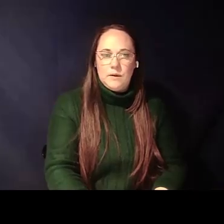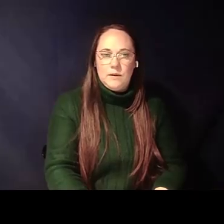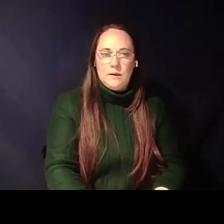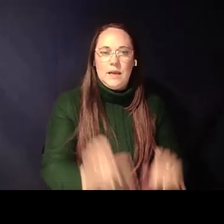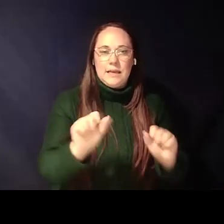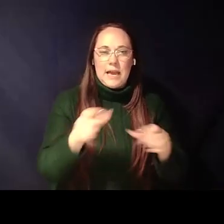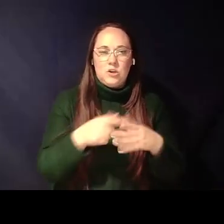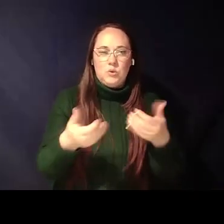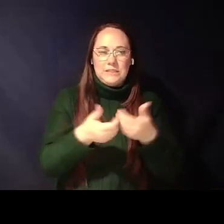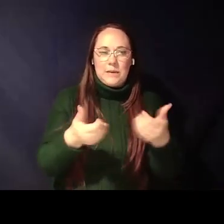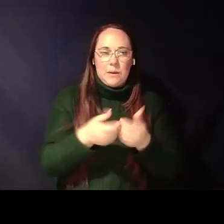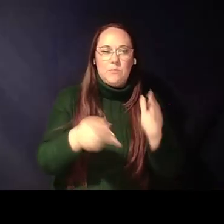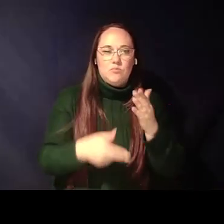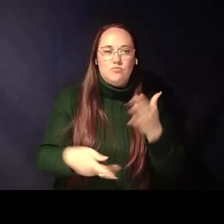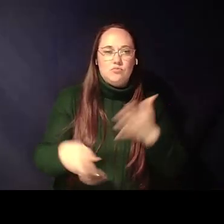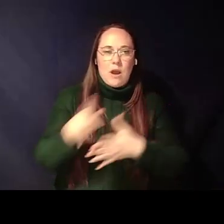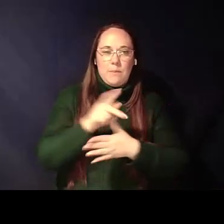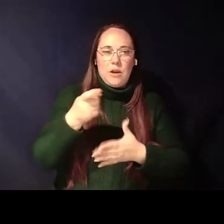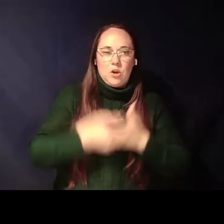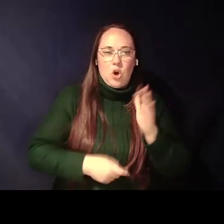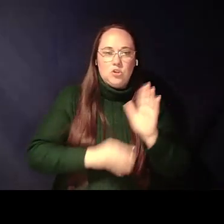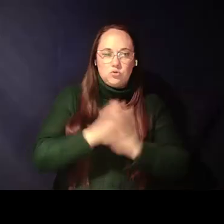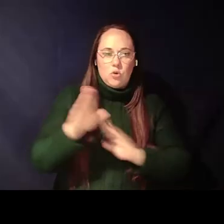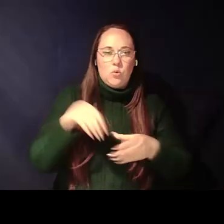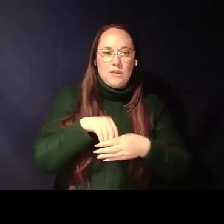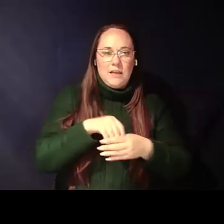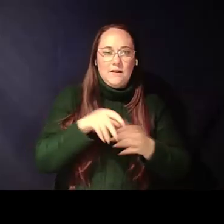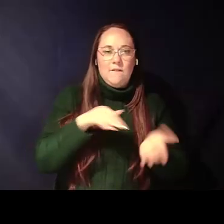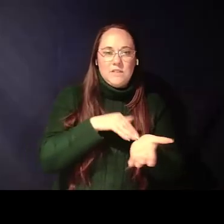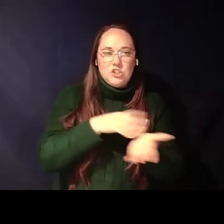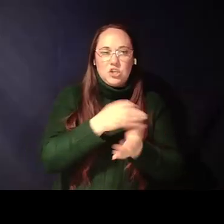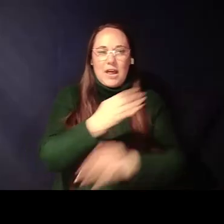clinic services? No.